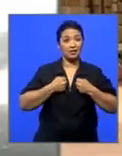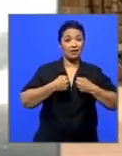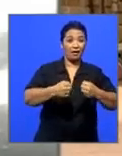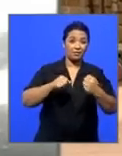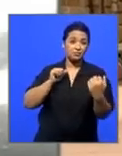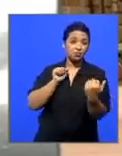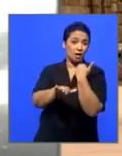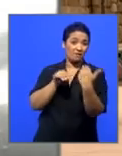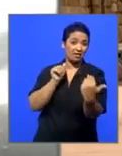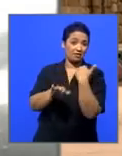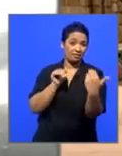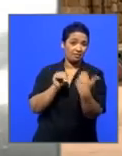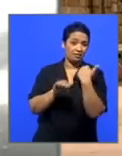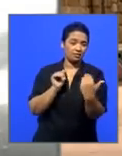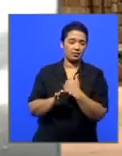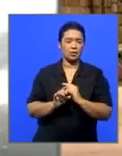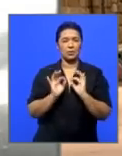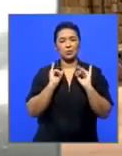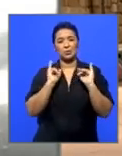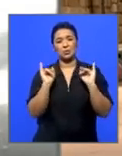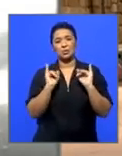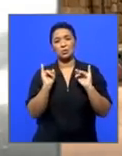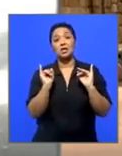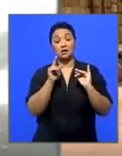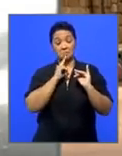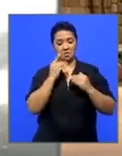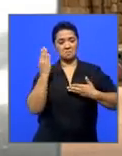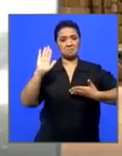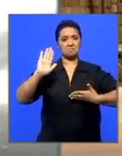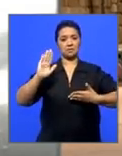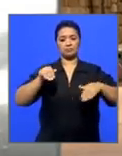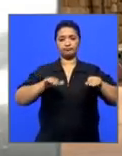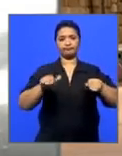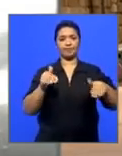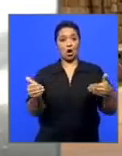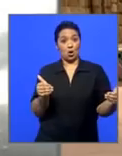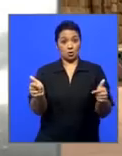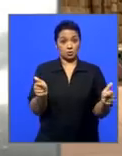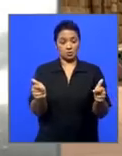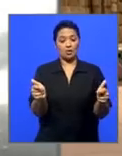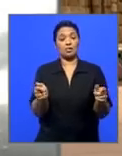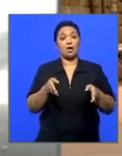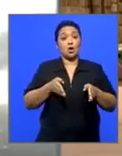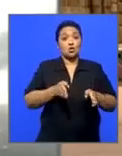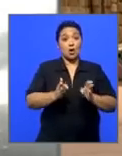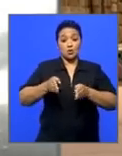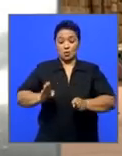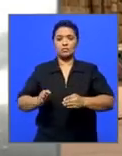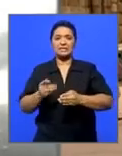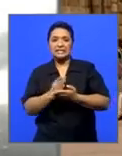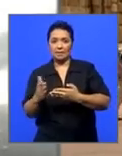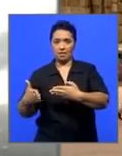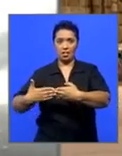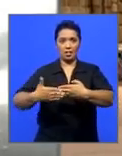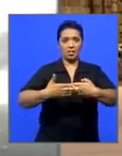is a bit. I mean, there's traffic officers all over the place, and some of the roads are closed. So there's